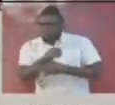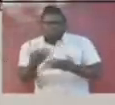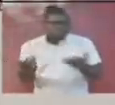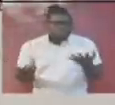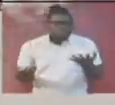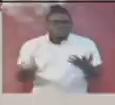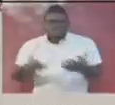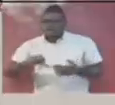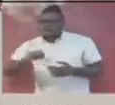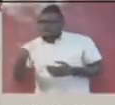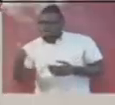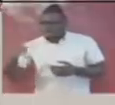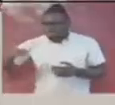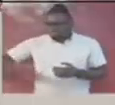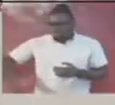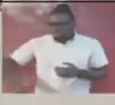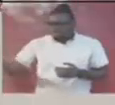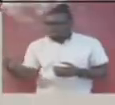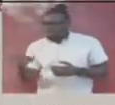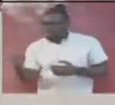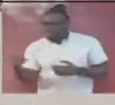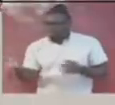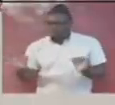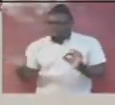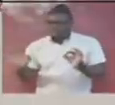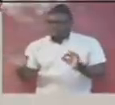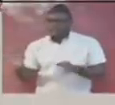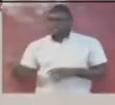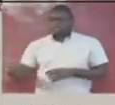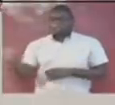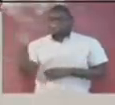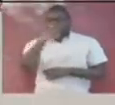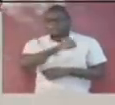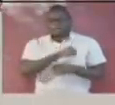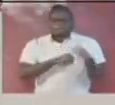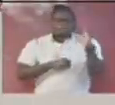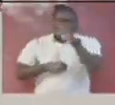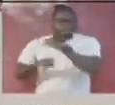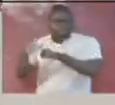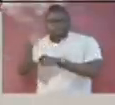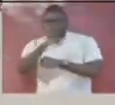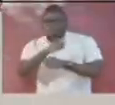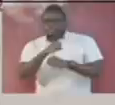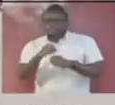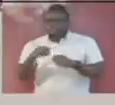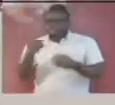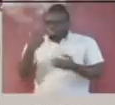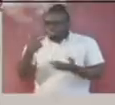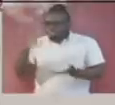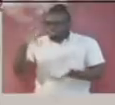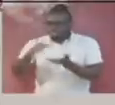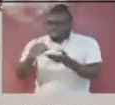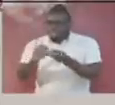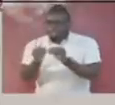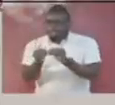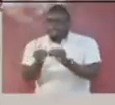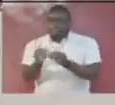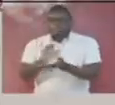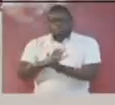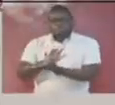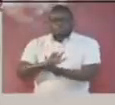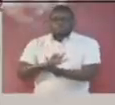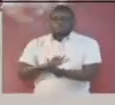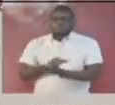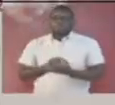going to be seeing all their friends at the same time, as smaller numbers of children are returned to the classrooms, in